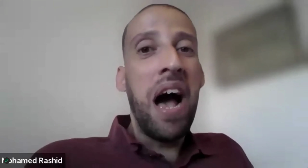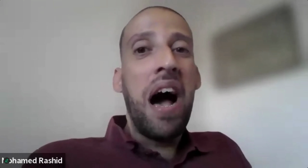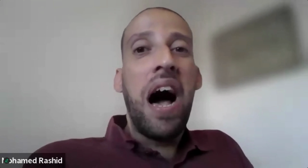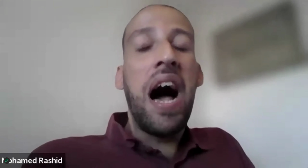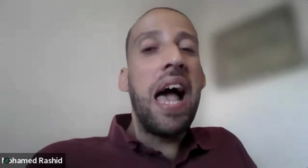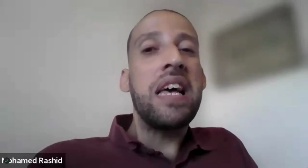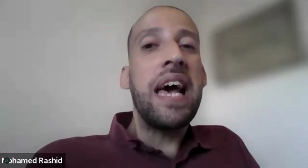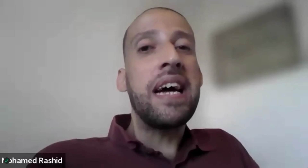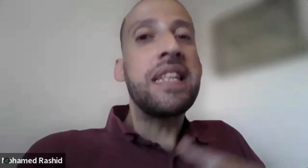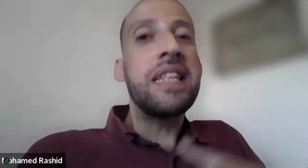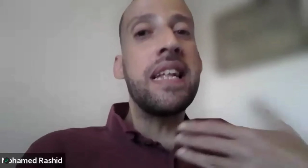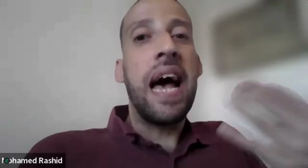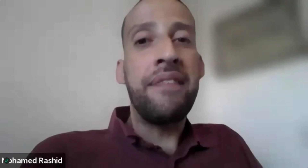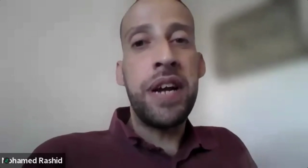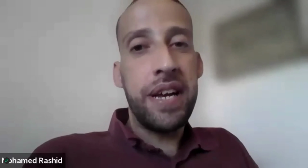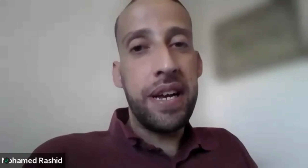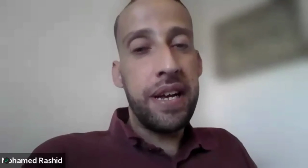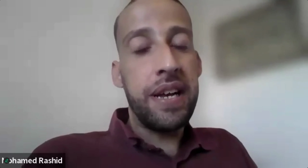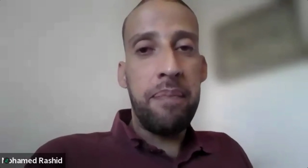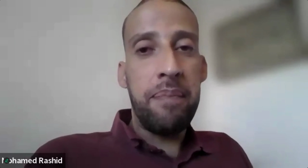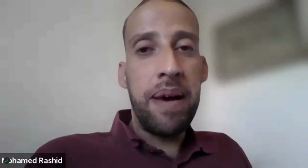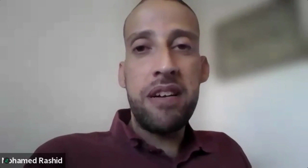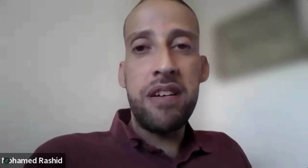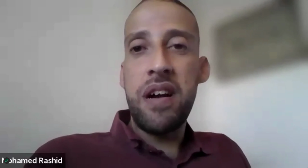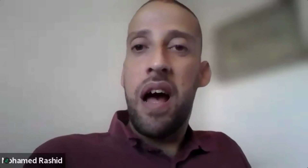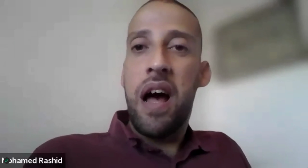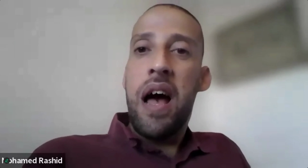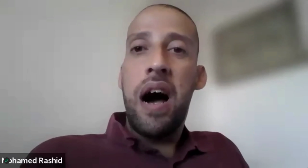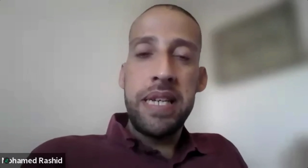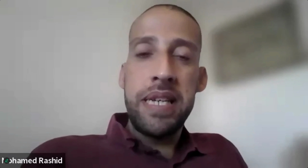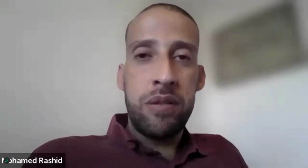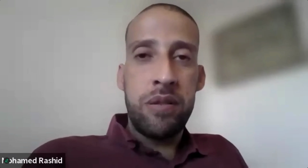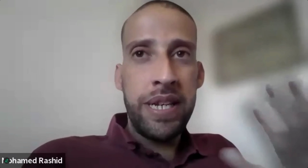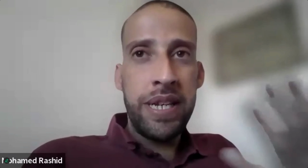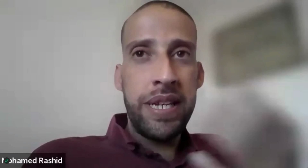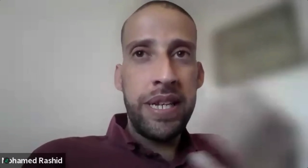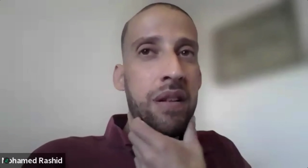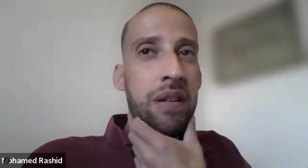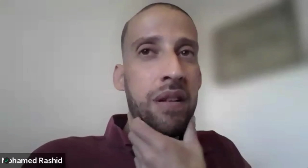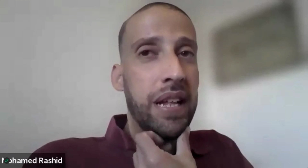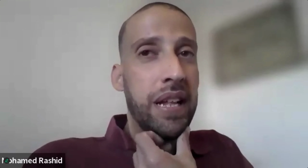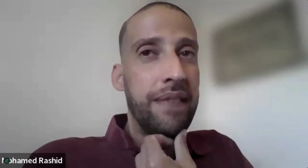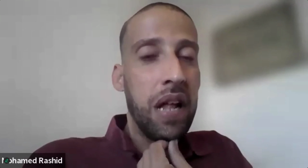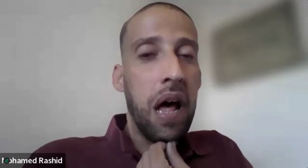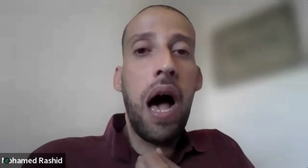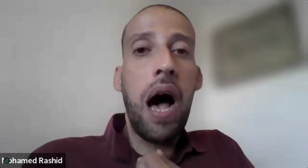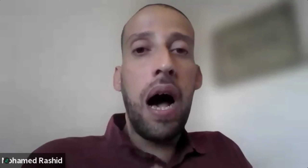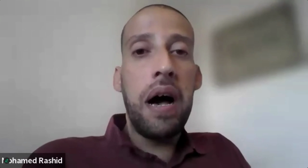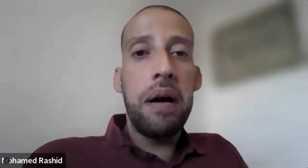camp. And then after I got better in 2010,